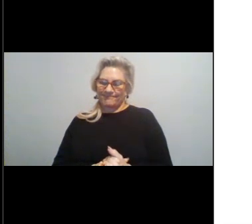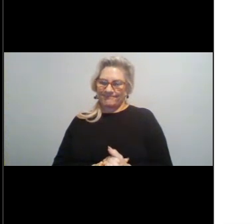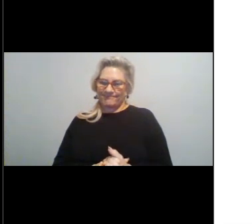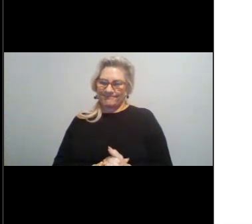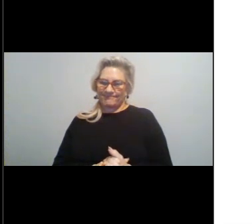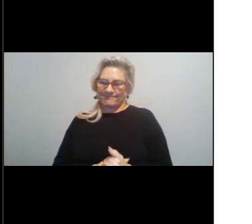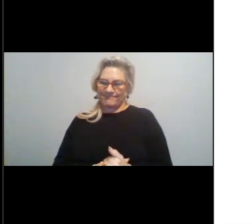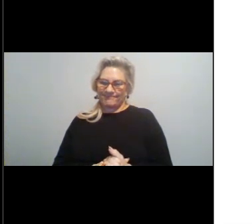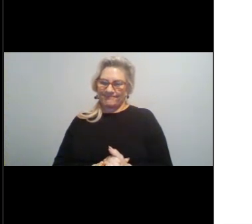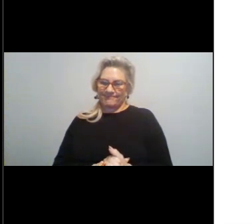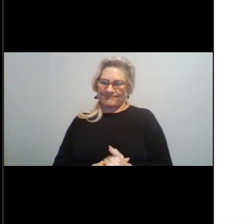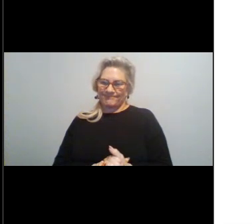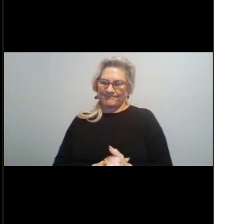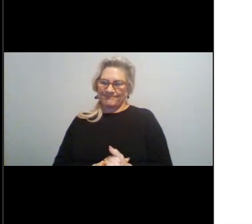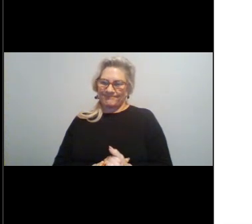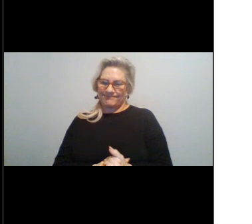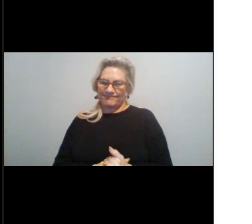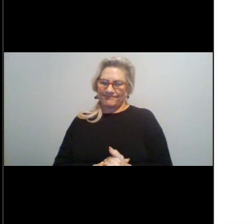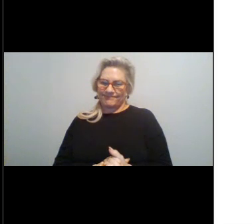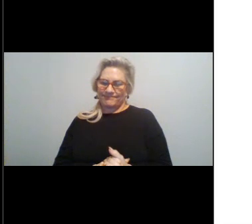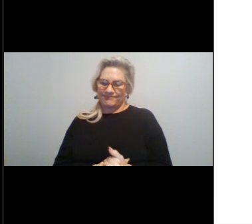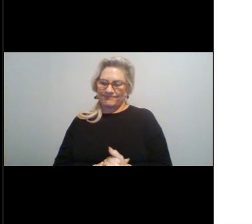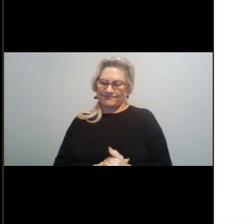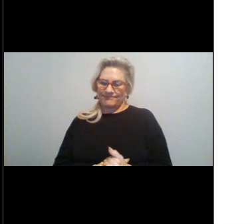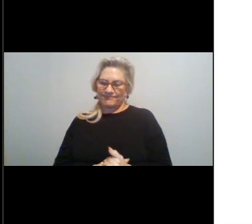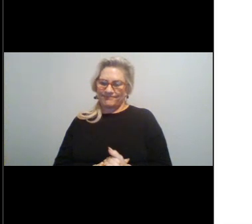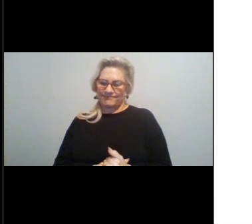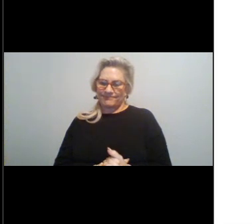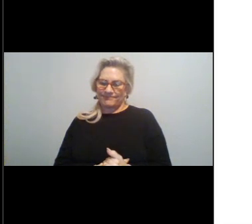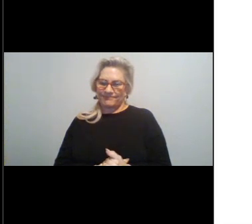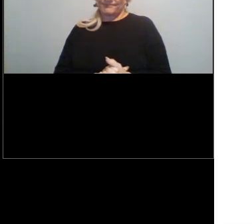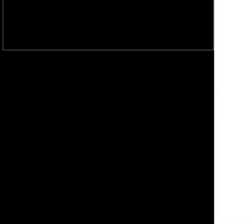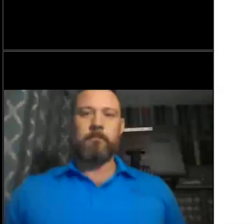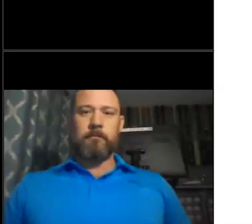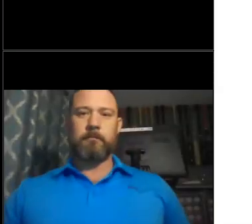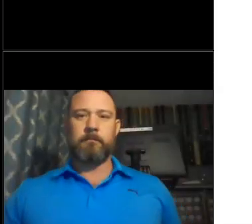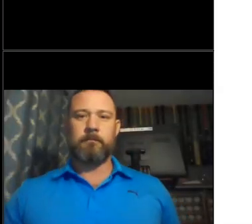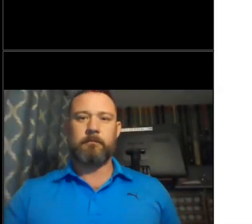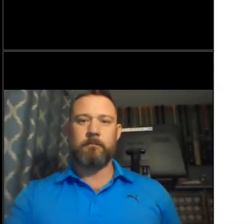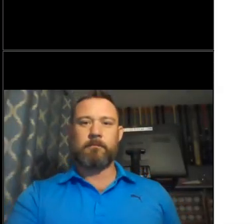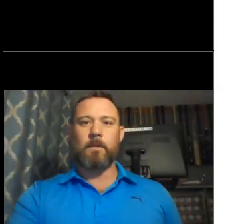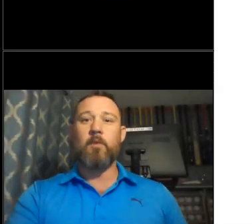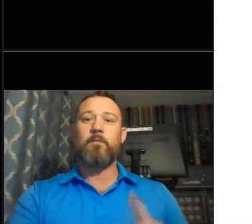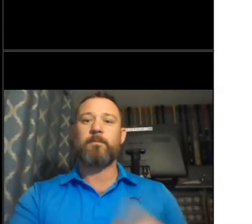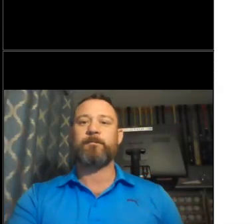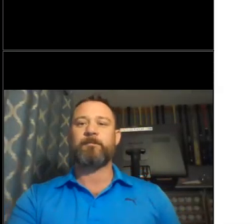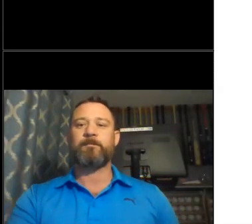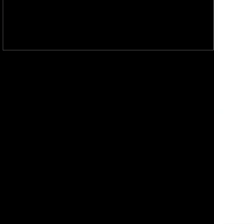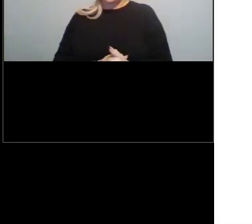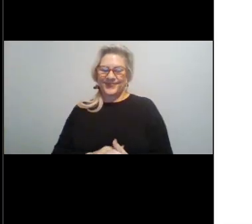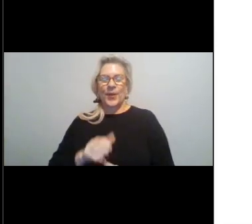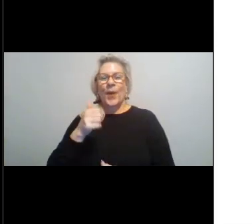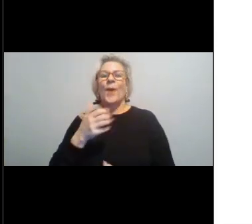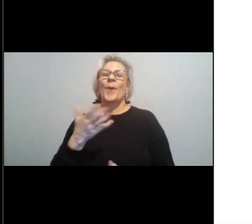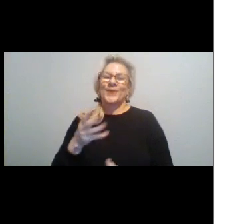sorry, I can't. Okay. Other benefits. 80% of our streets in the South Bay,